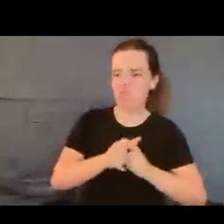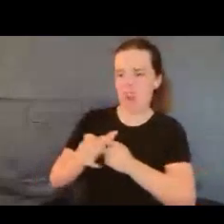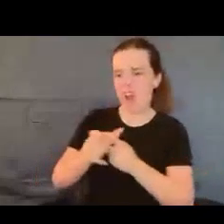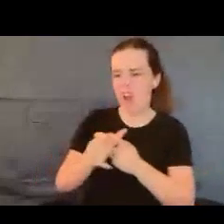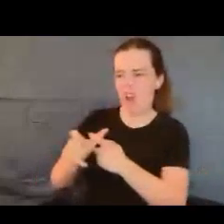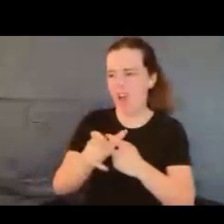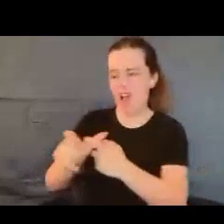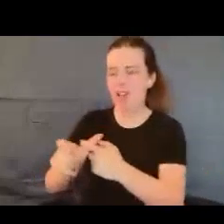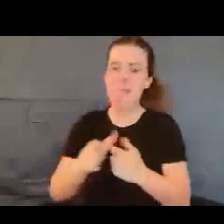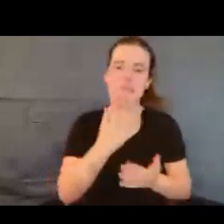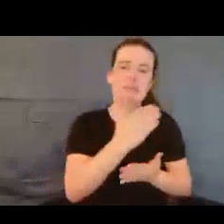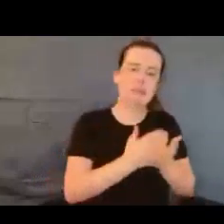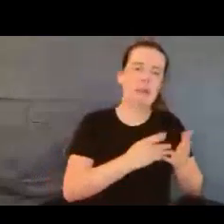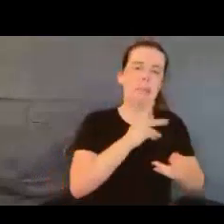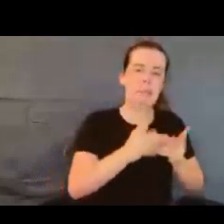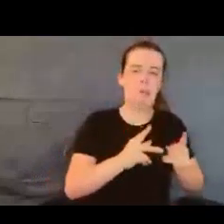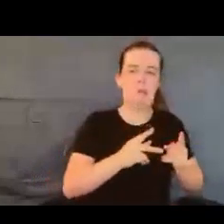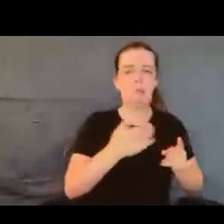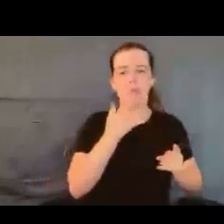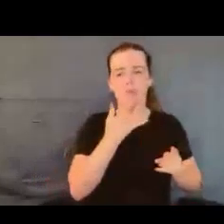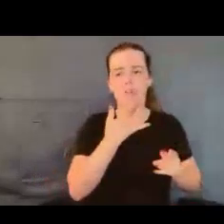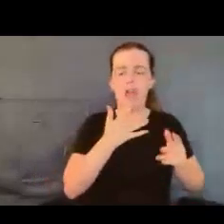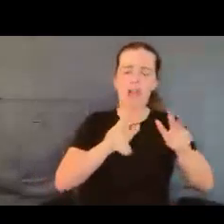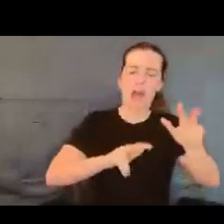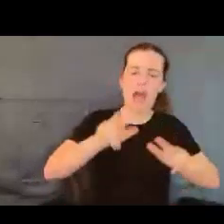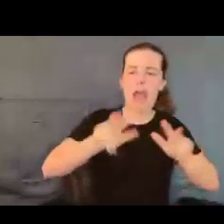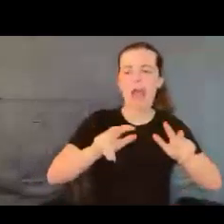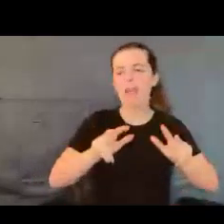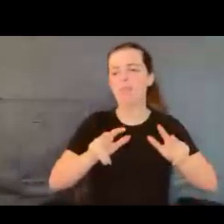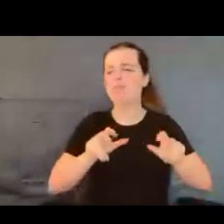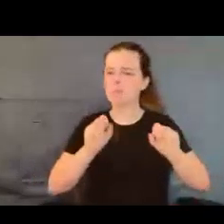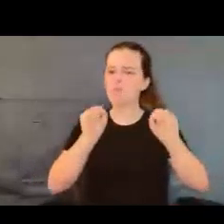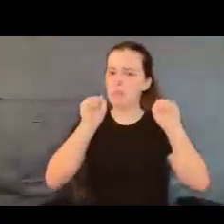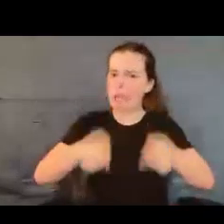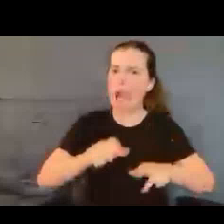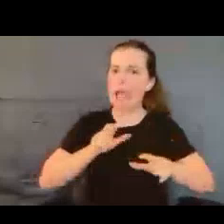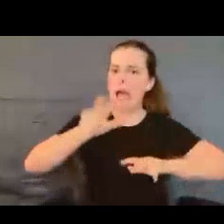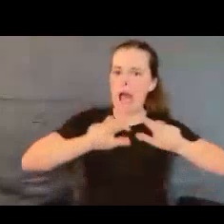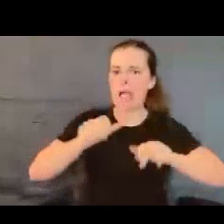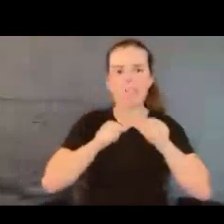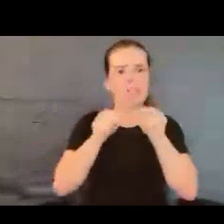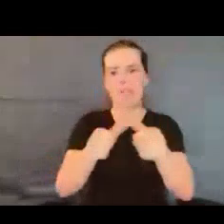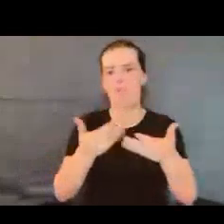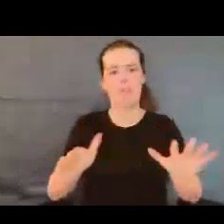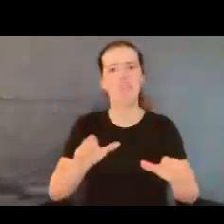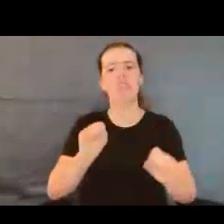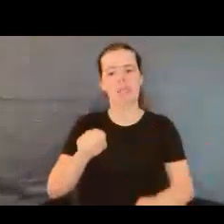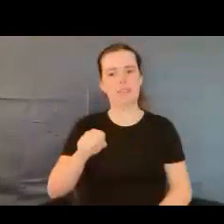people will be hiking, but you can totally hike this course and still finish this race.